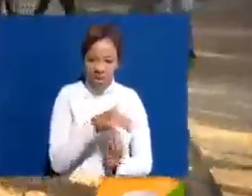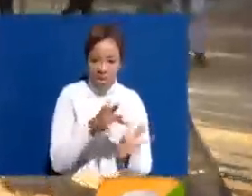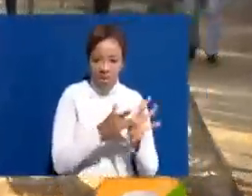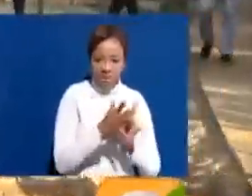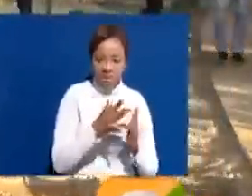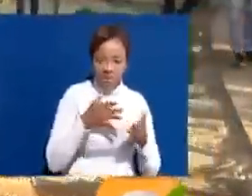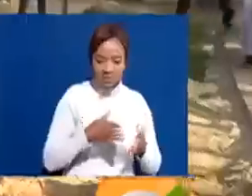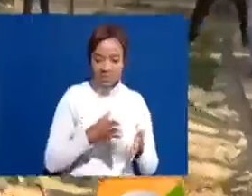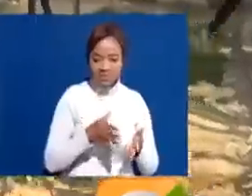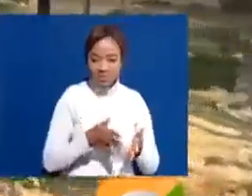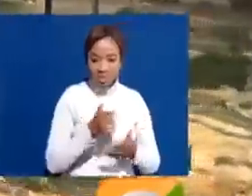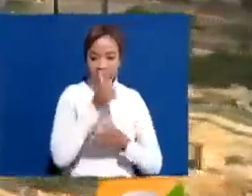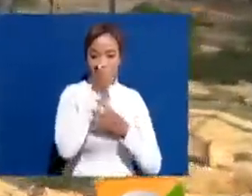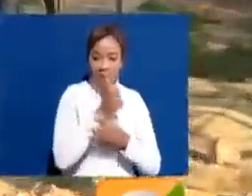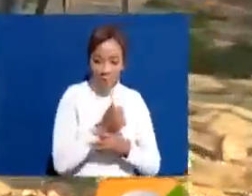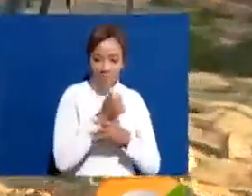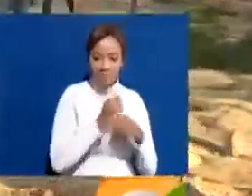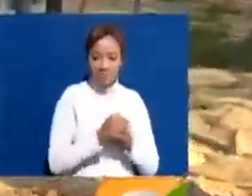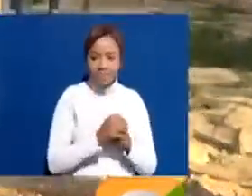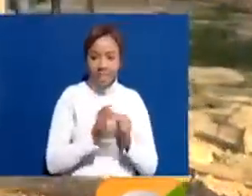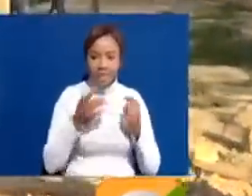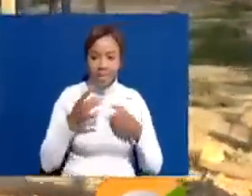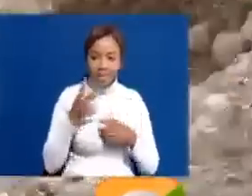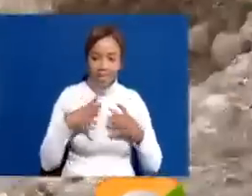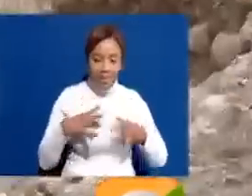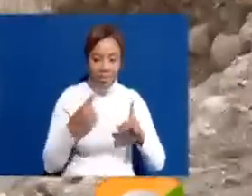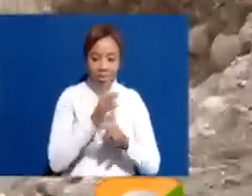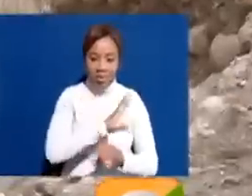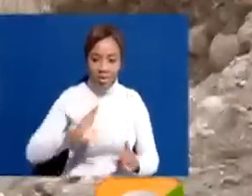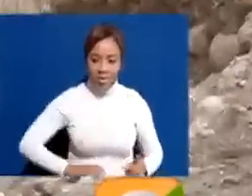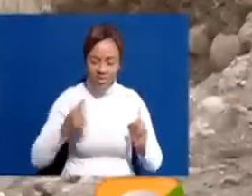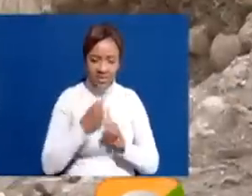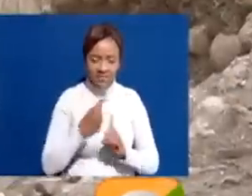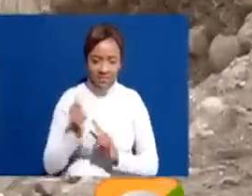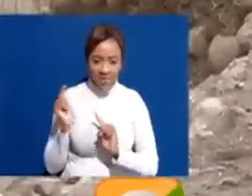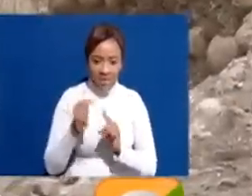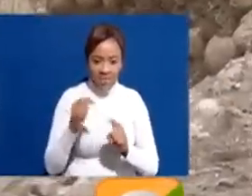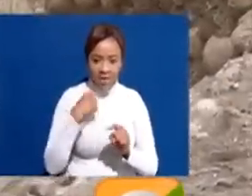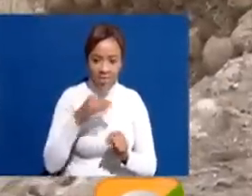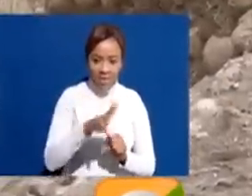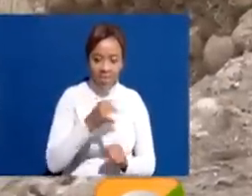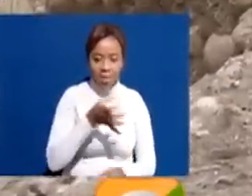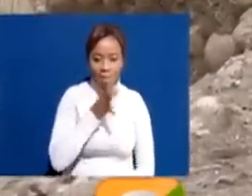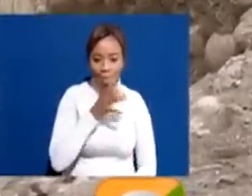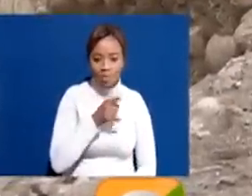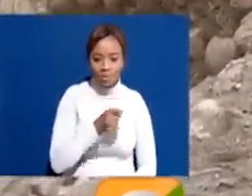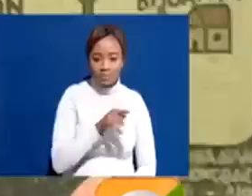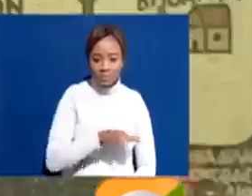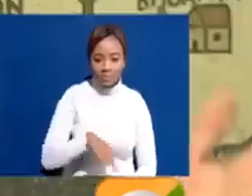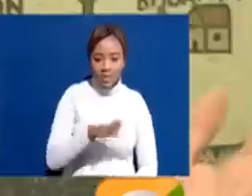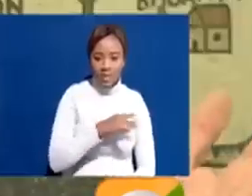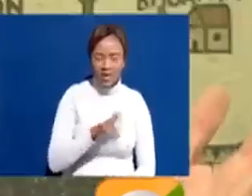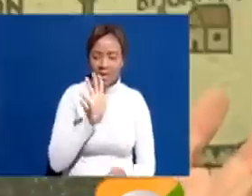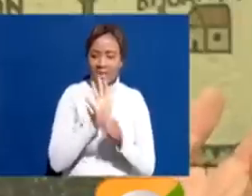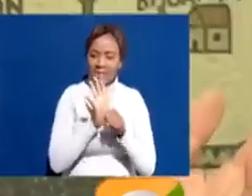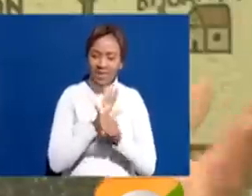Wakristo hufurika hapa kushiriki tambiko la ubatizo na kuondoka na maji matakatifu. A lot of Christian families from all